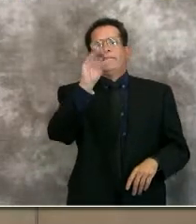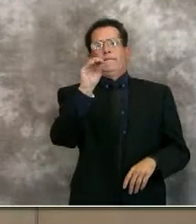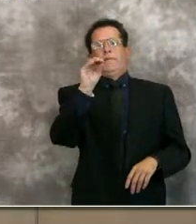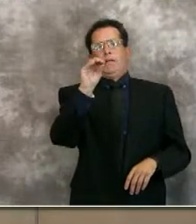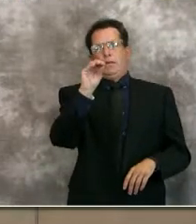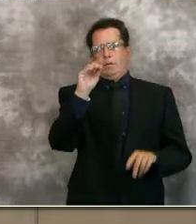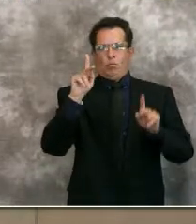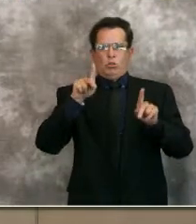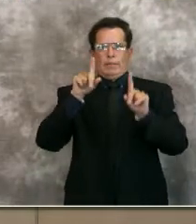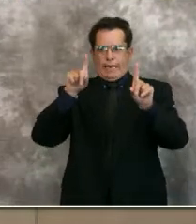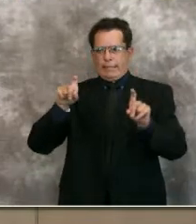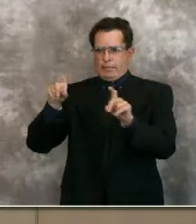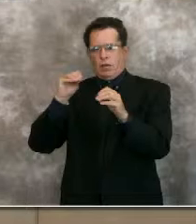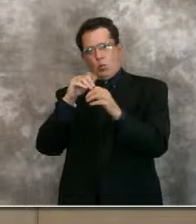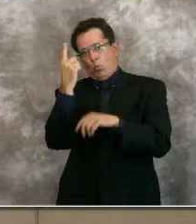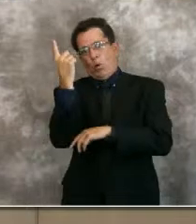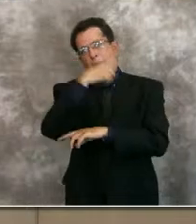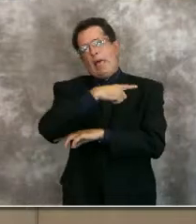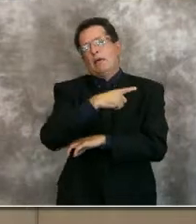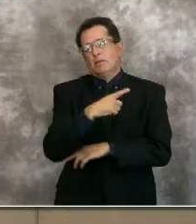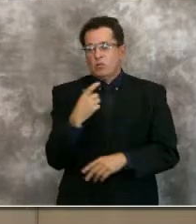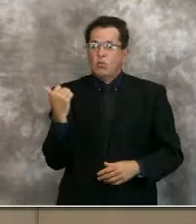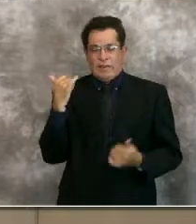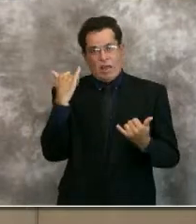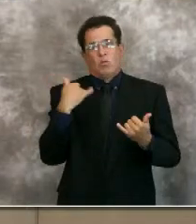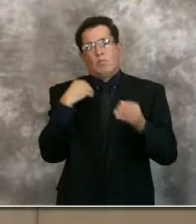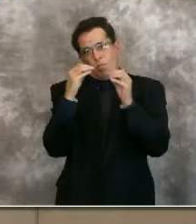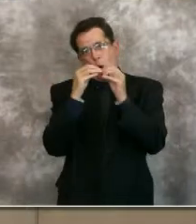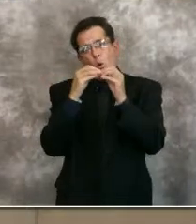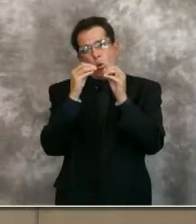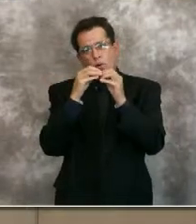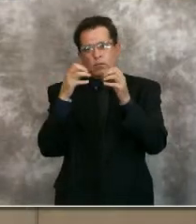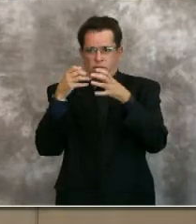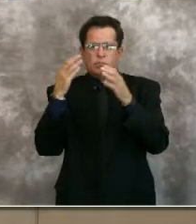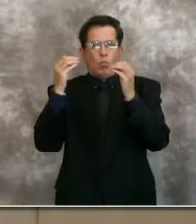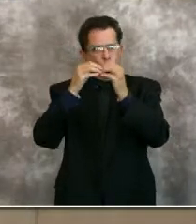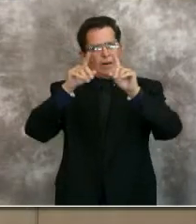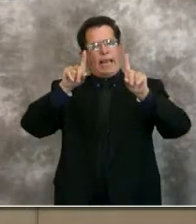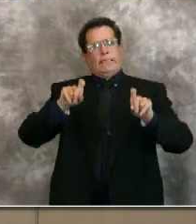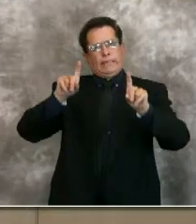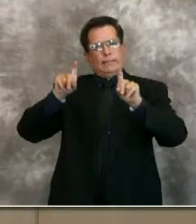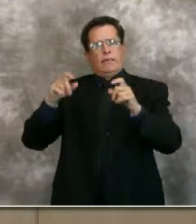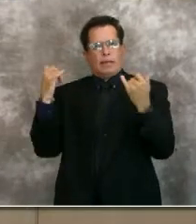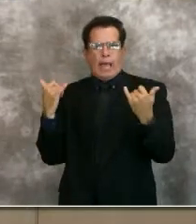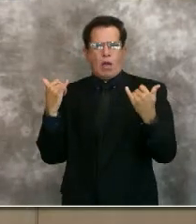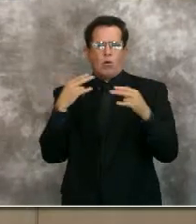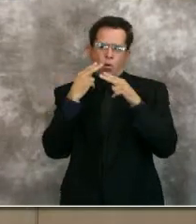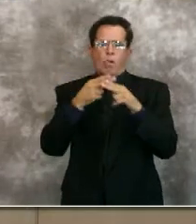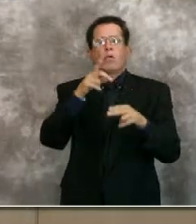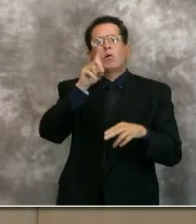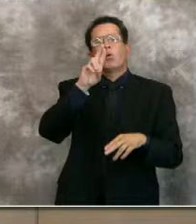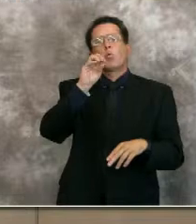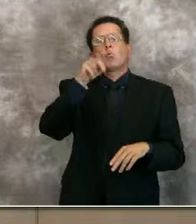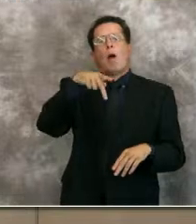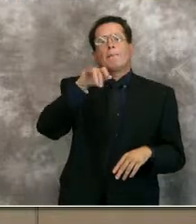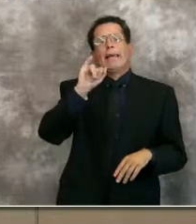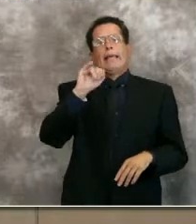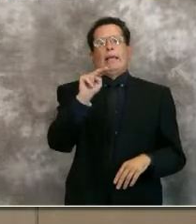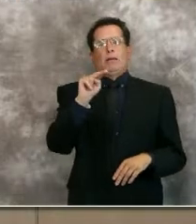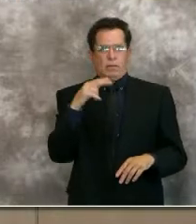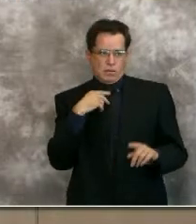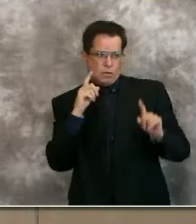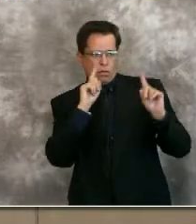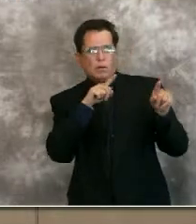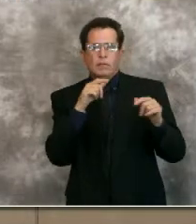day. So we are expanding sites throughout the county for no appointments, for drop-ins as we call them, but where it's possible we